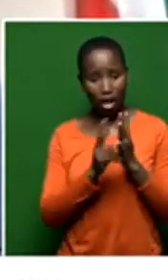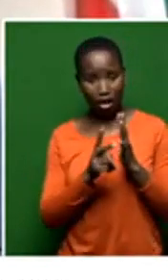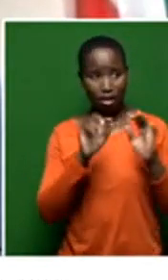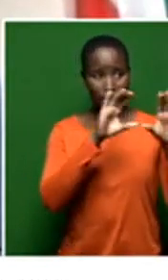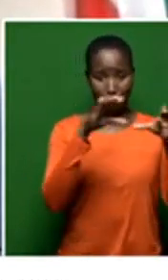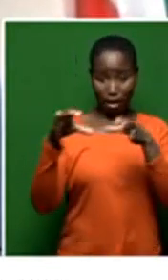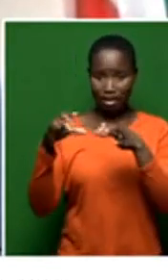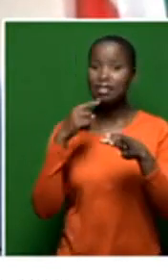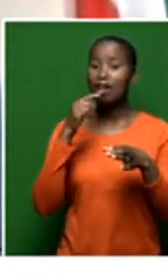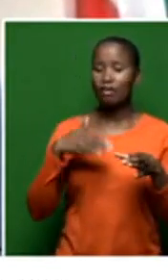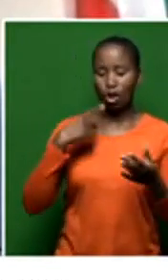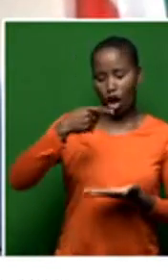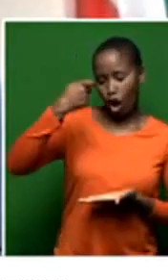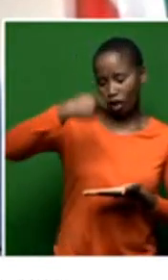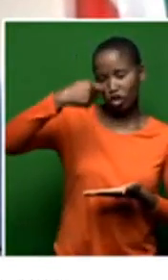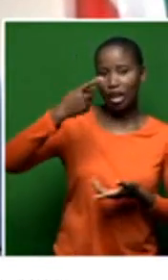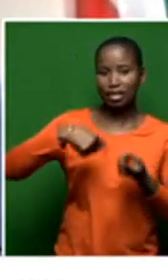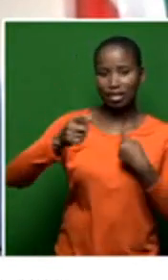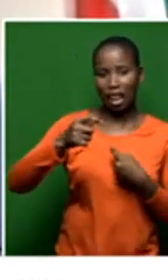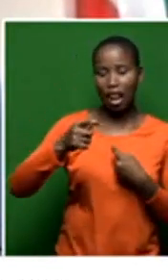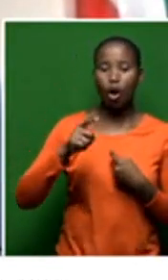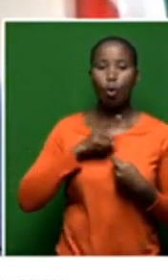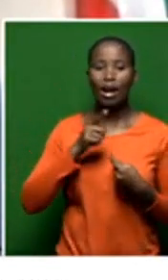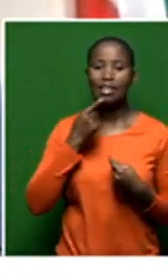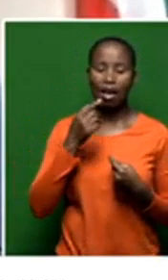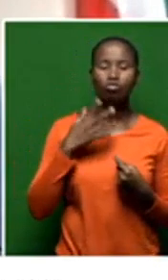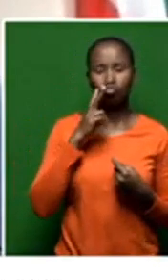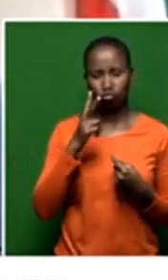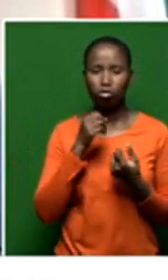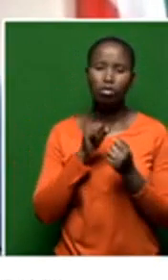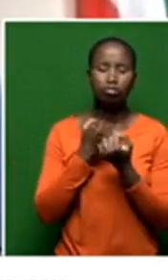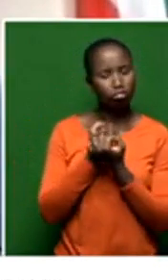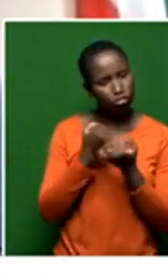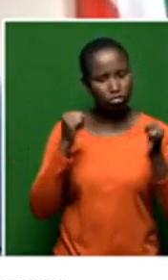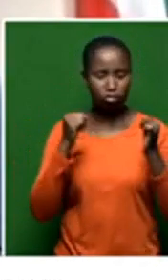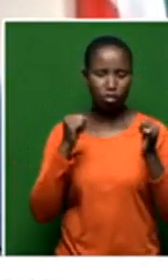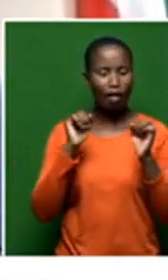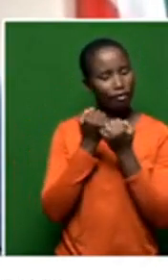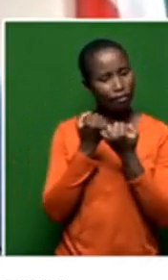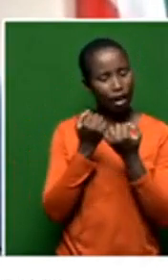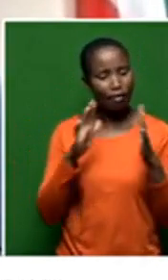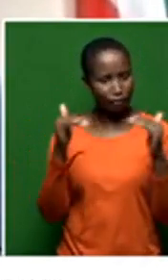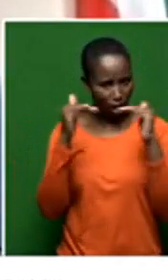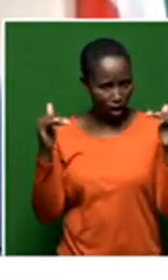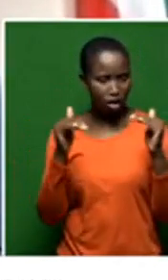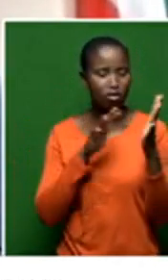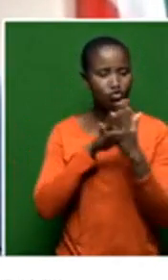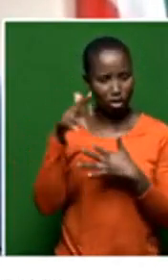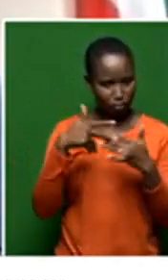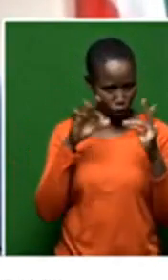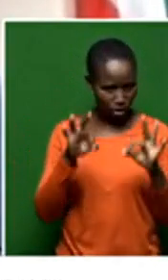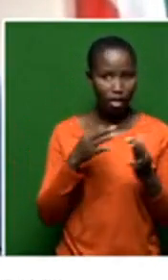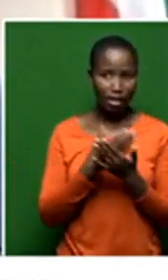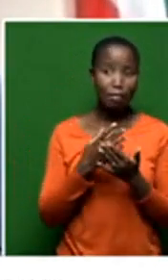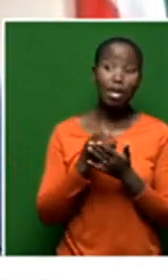an auction as the most transparent, fair method of allocation. The operator who needs it the most will then pay